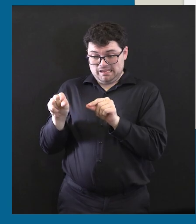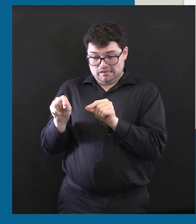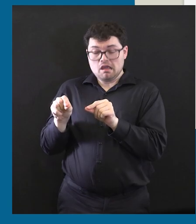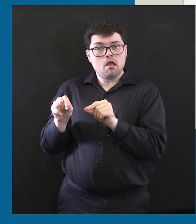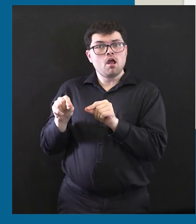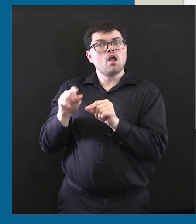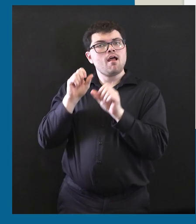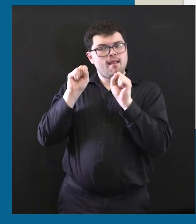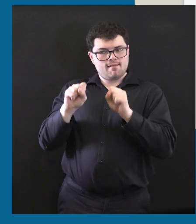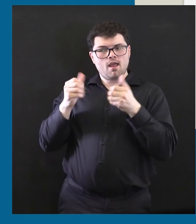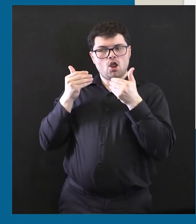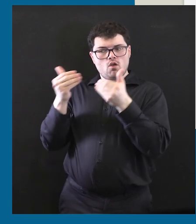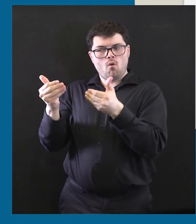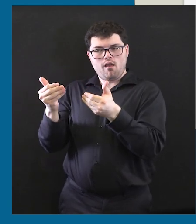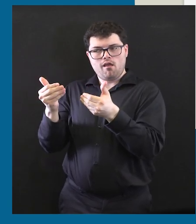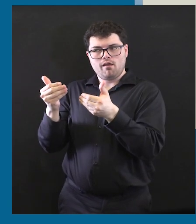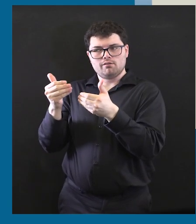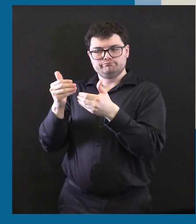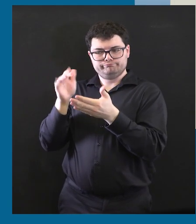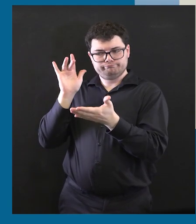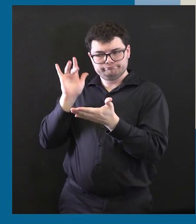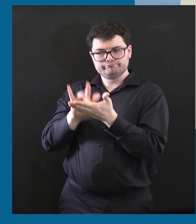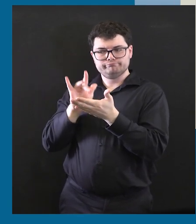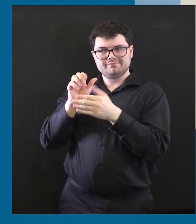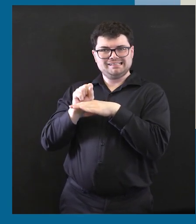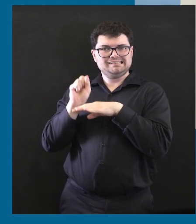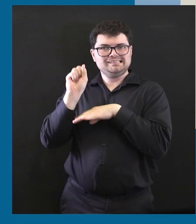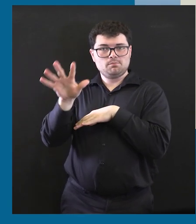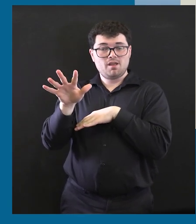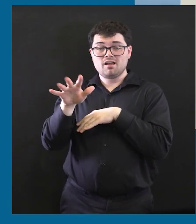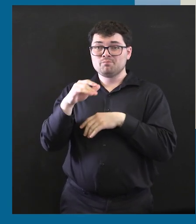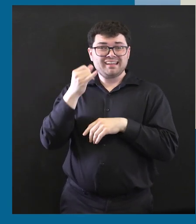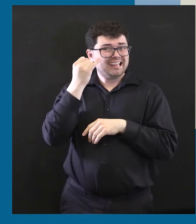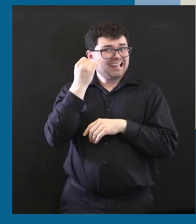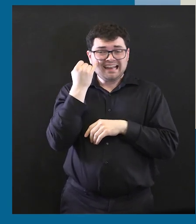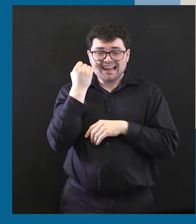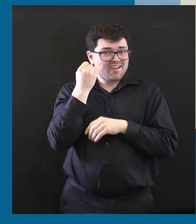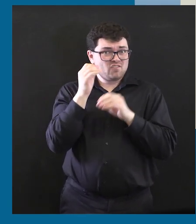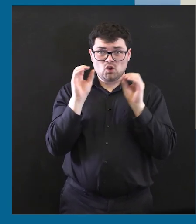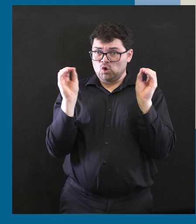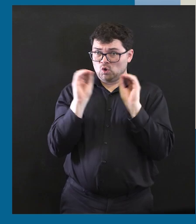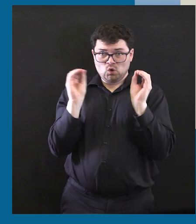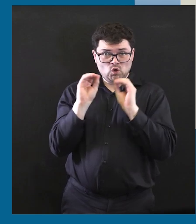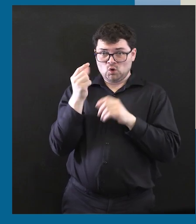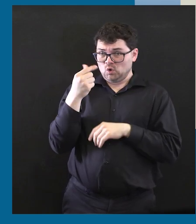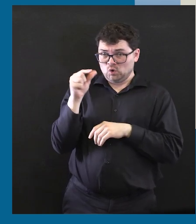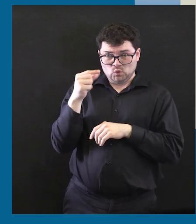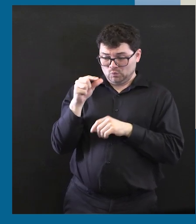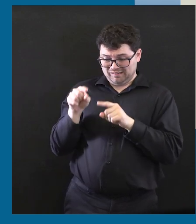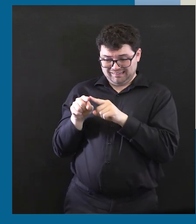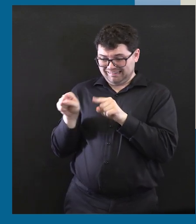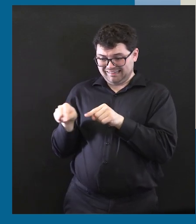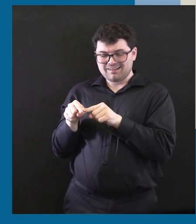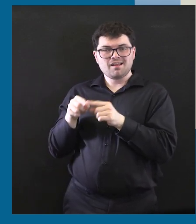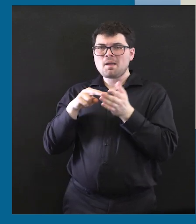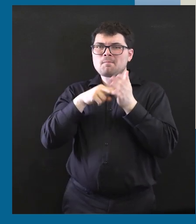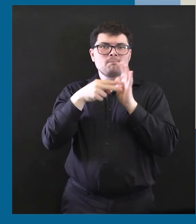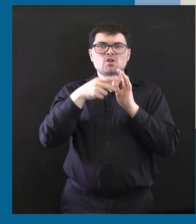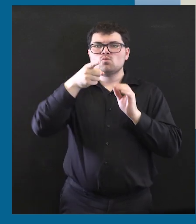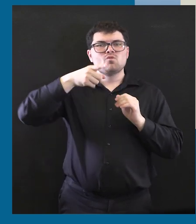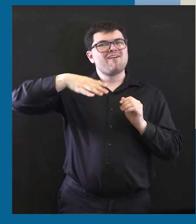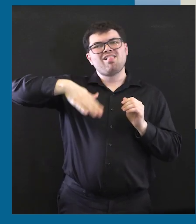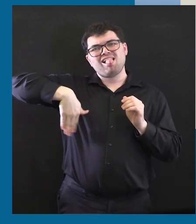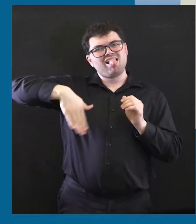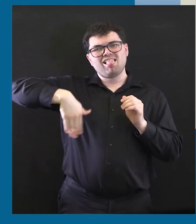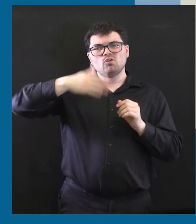green button, you can go ahead and submit. Click on it and submit it. If the button is